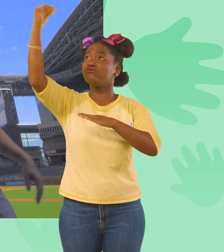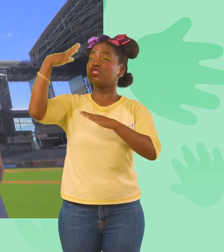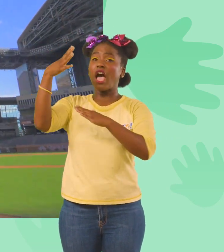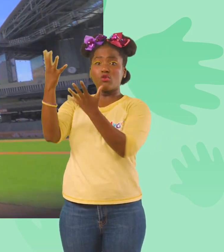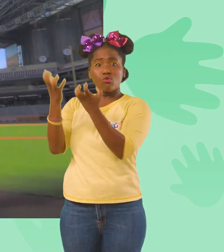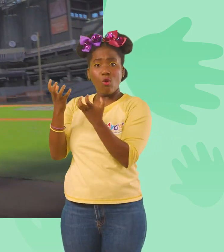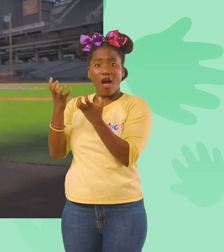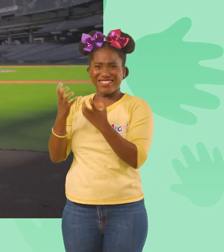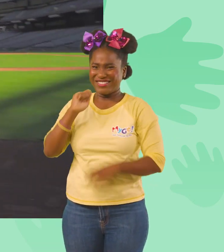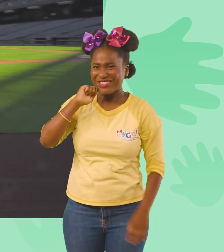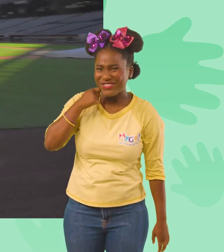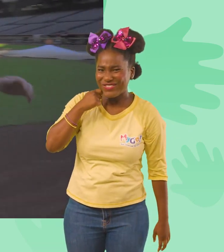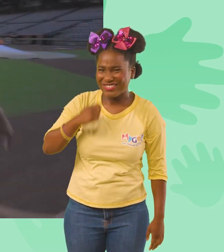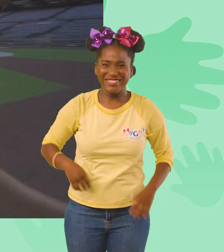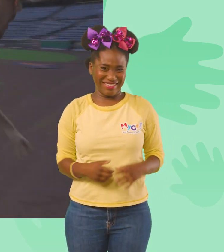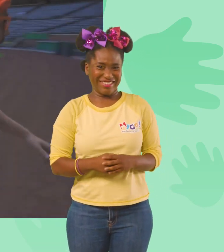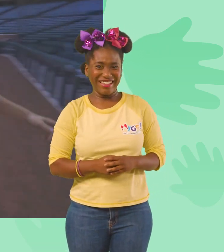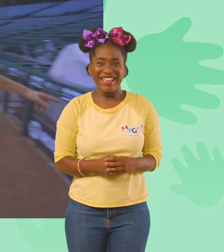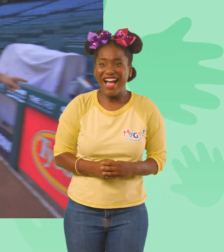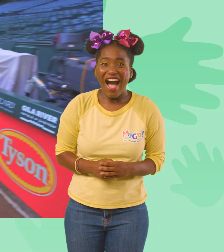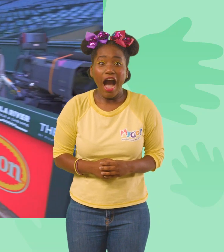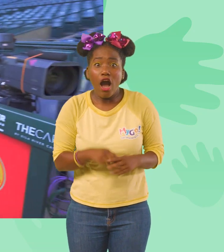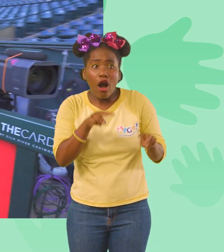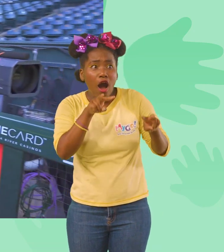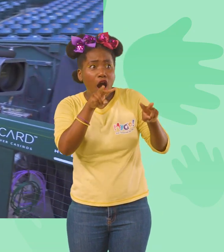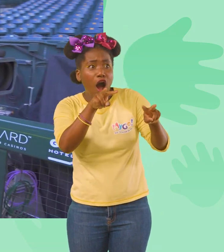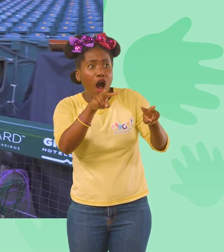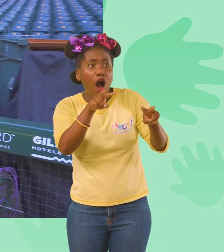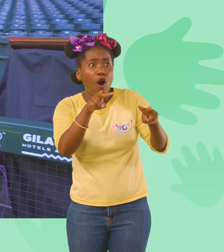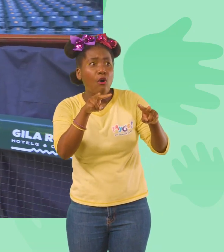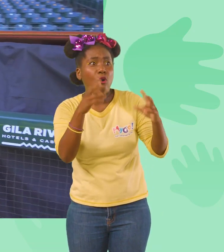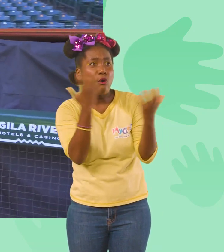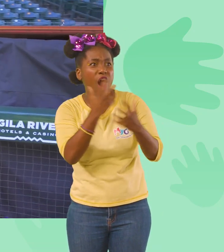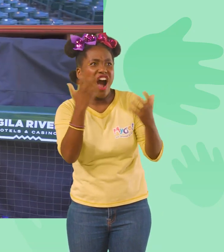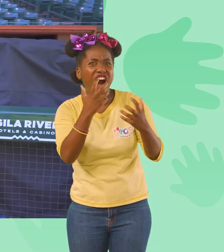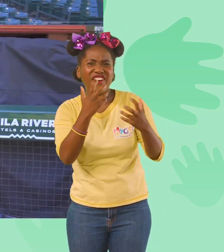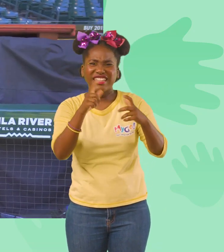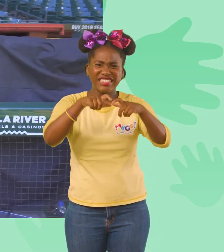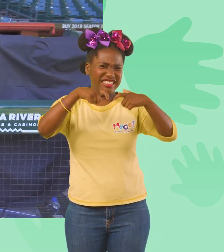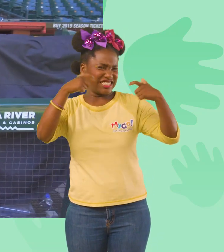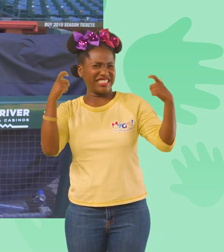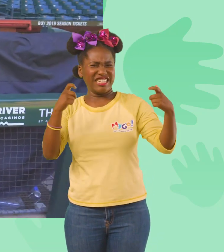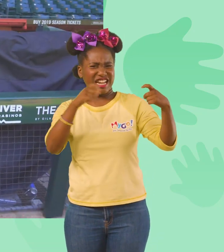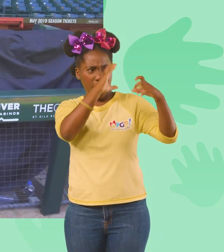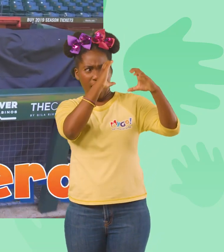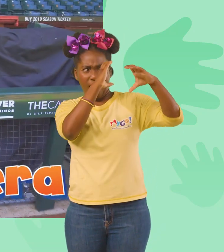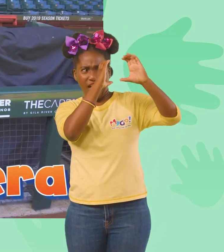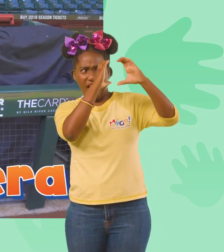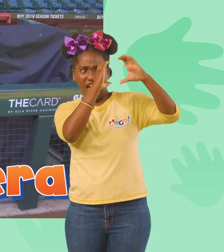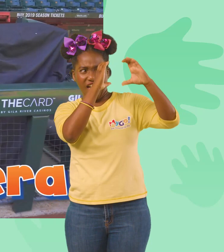cool. Come here. Whoa, look at this. This is a giant camera.